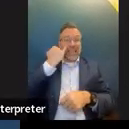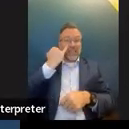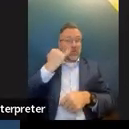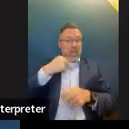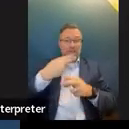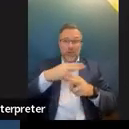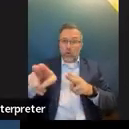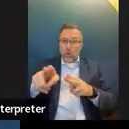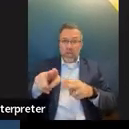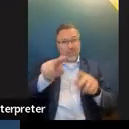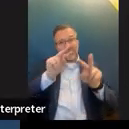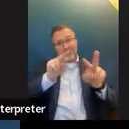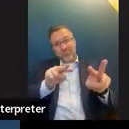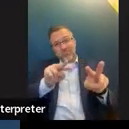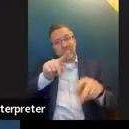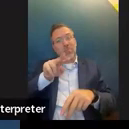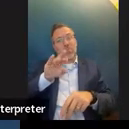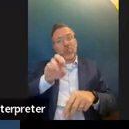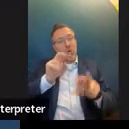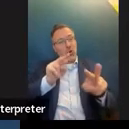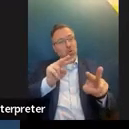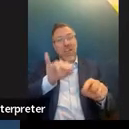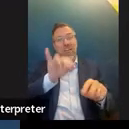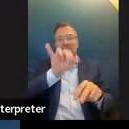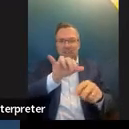that is your baseline data and that's okay.